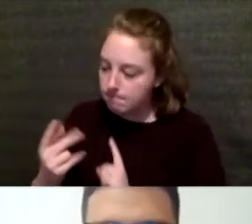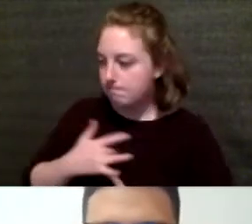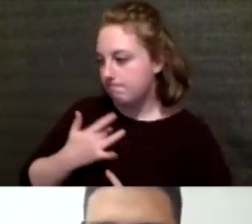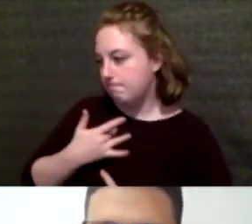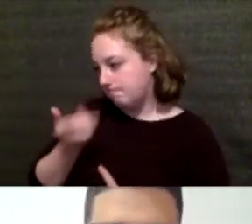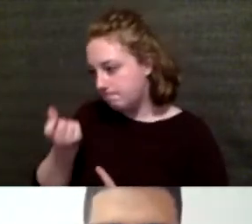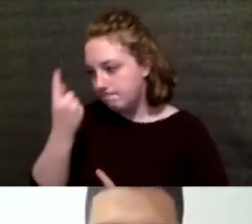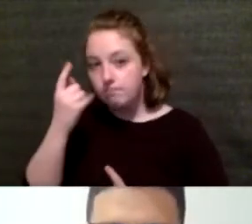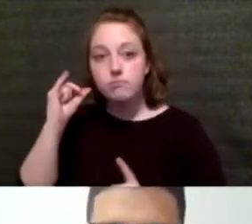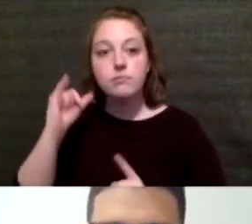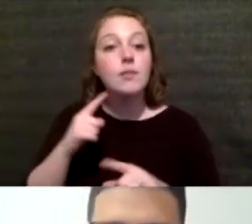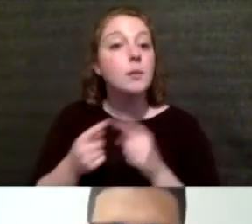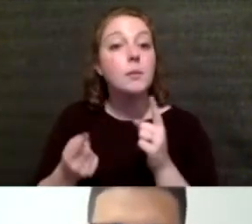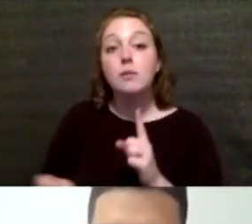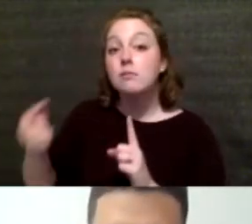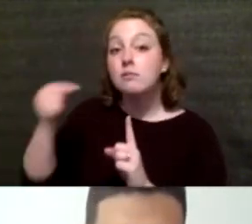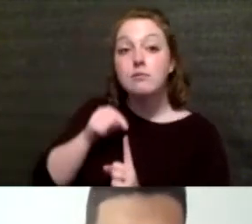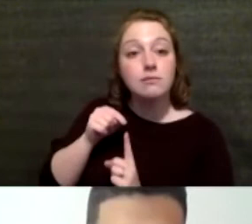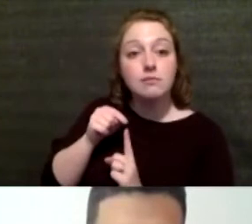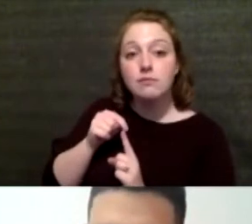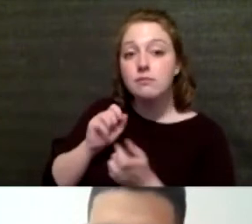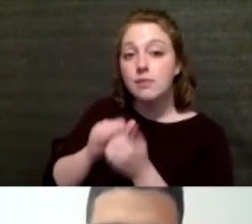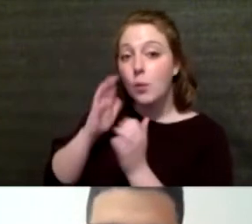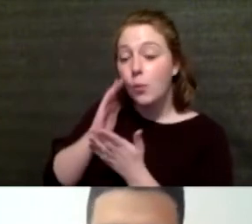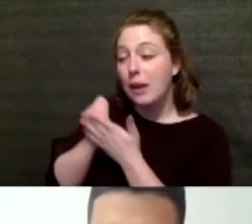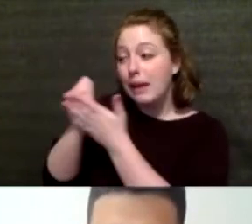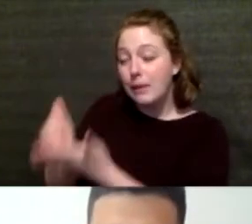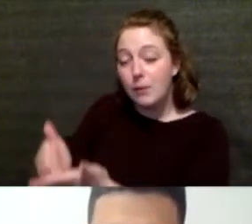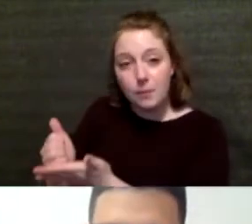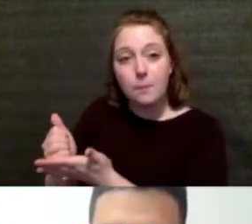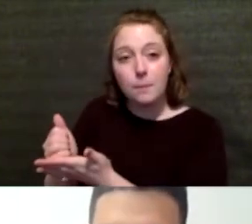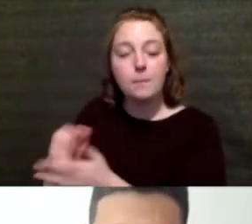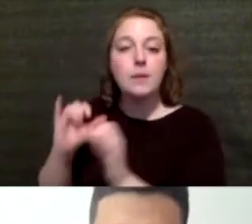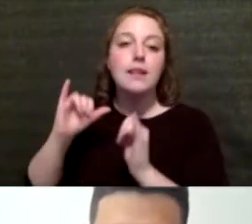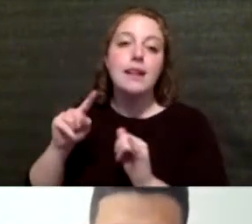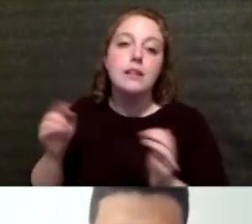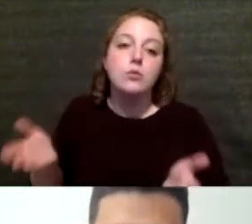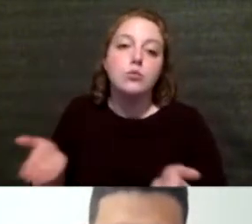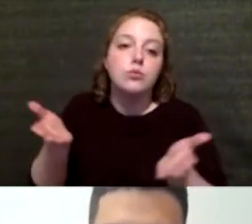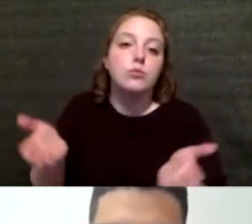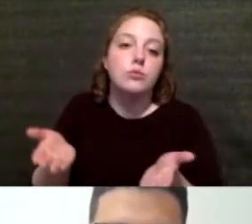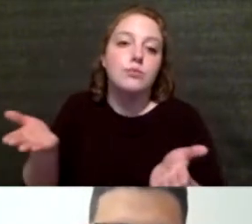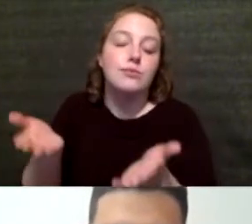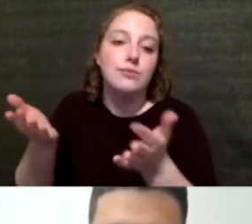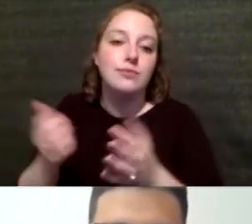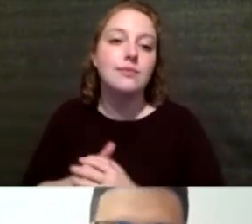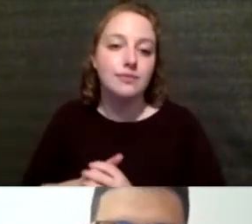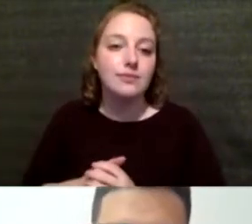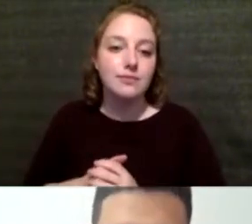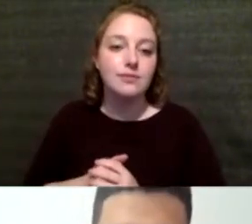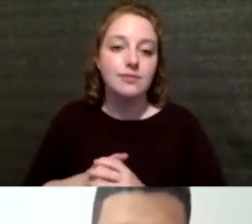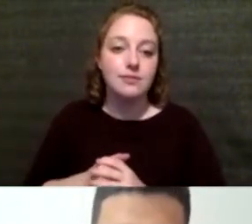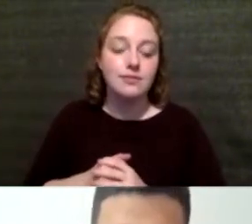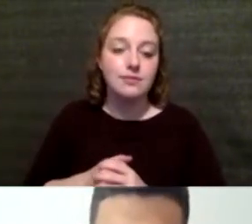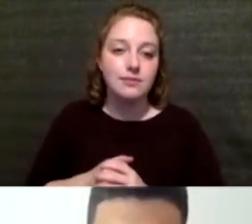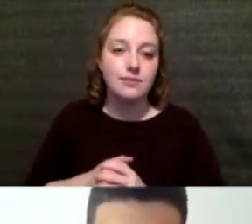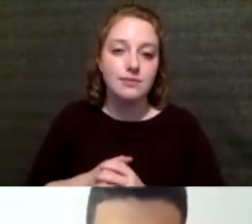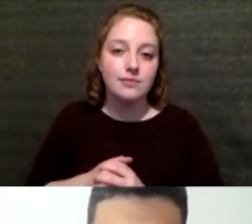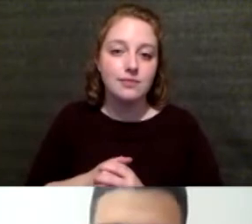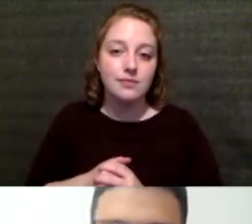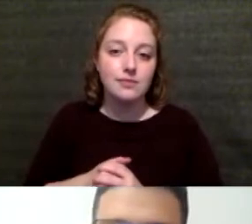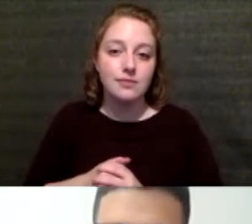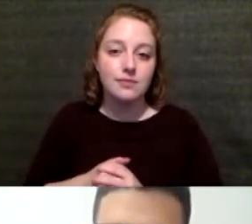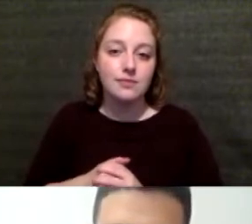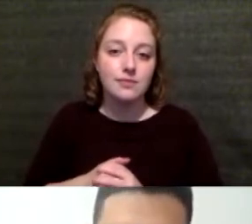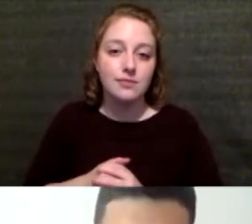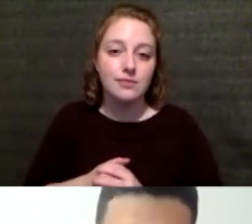you get there. I think that's what our kids need right now is more than anything is the encouragement, uh, to know that, Hey, what is in you? It takes a